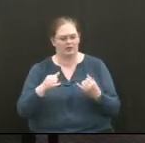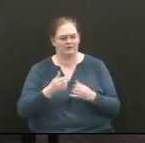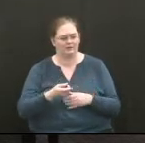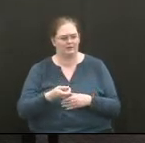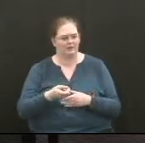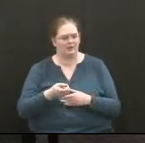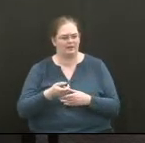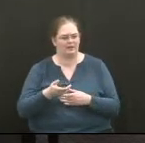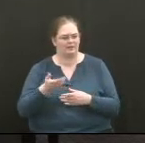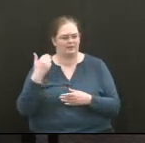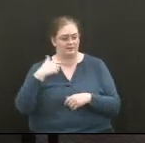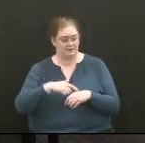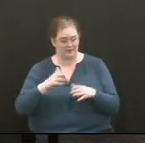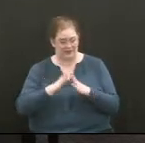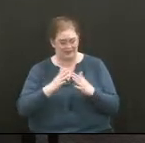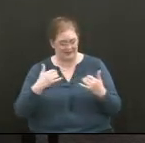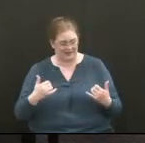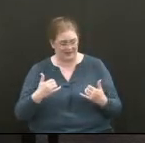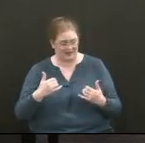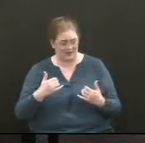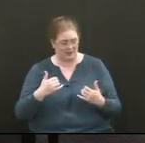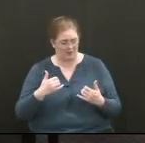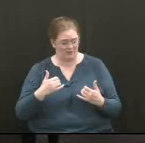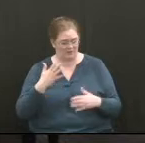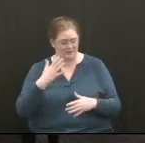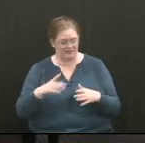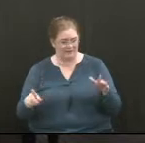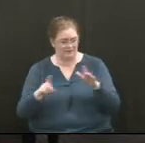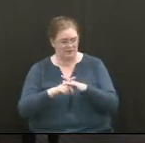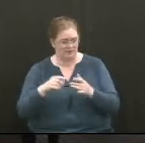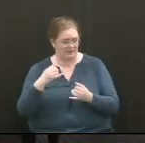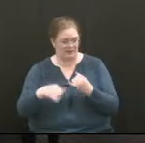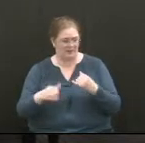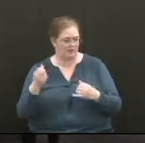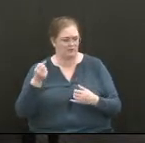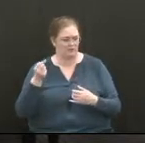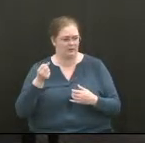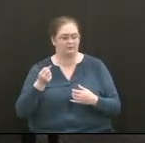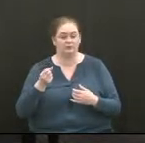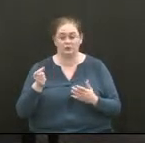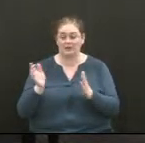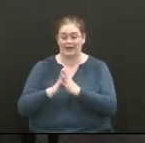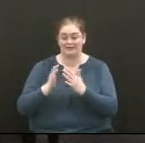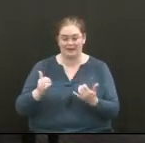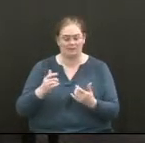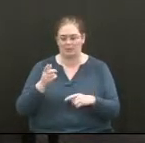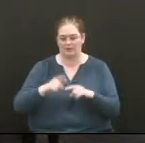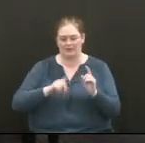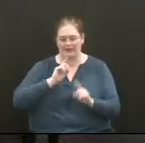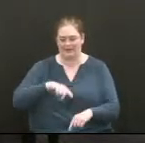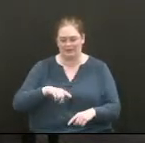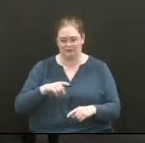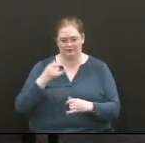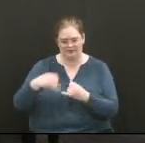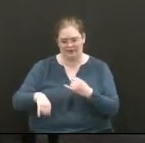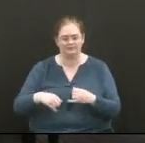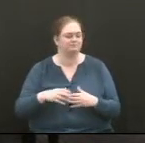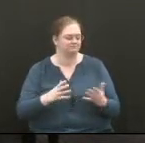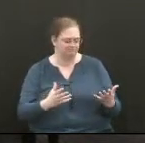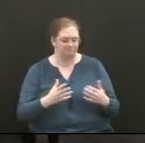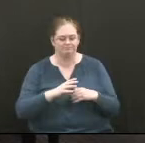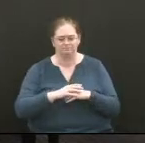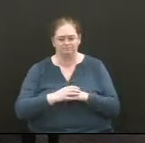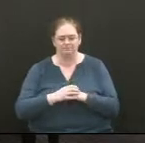last week. Can I ask it now and rather than pop up at the end, or shall I wait till the end? You could ask it, but we can't answer it until the end. Okay. There you